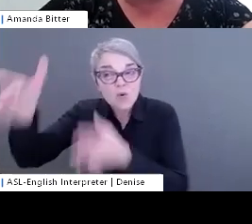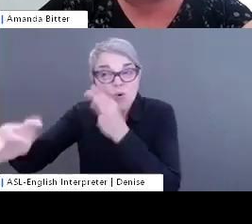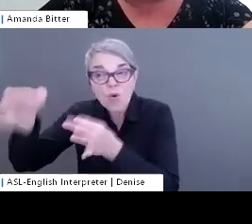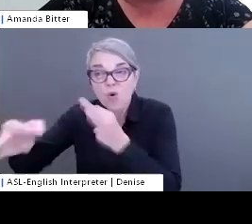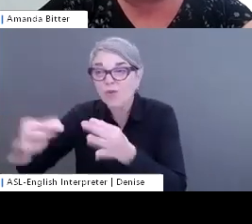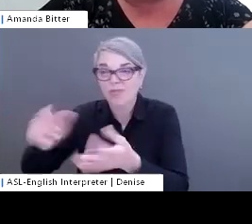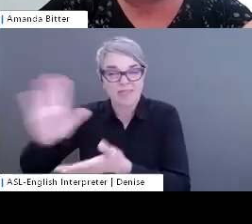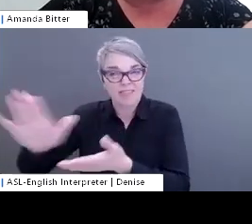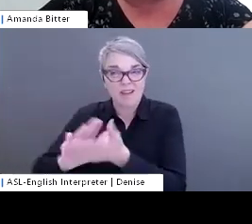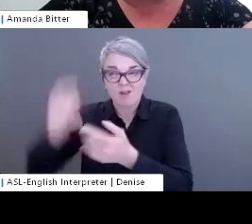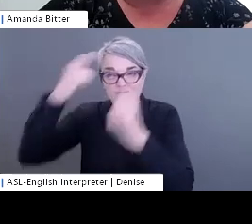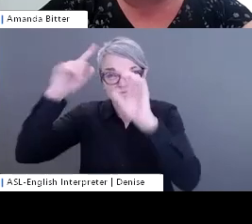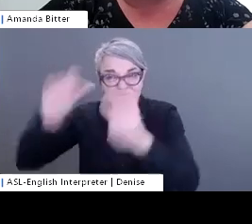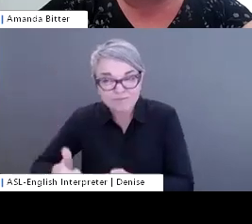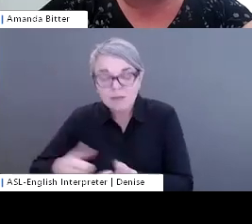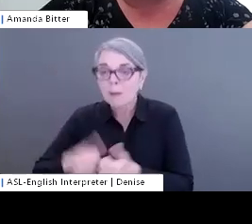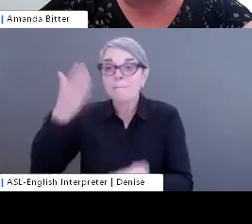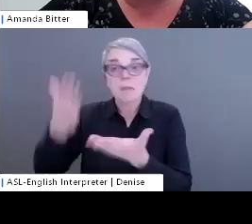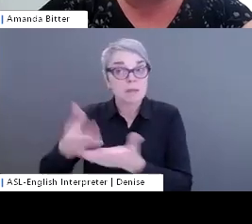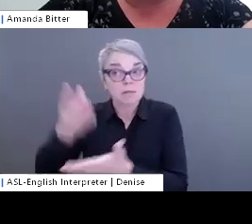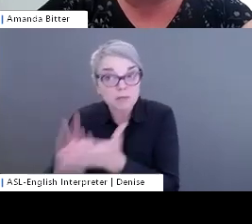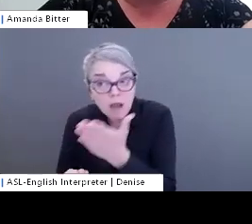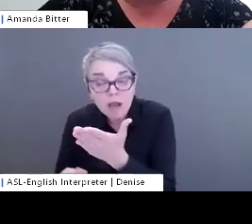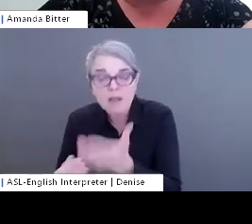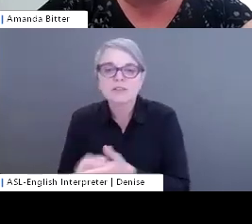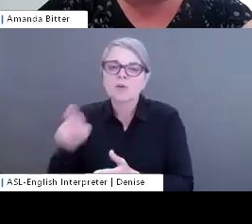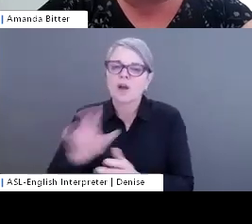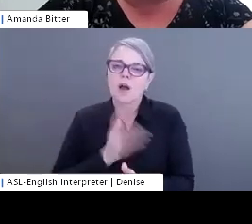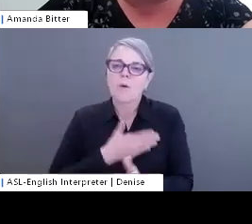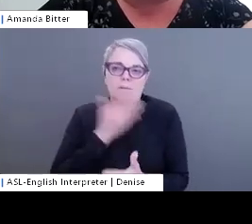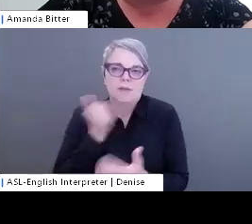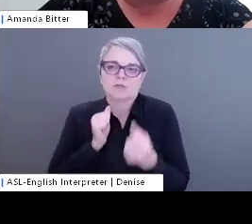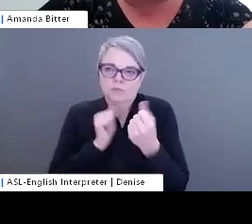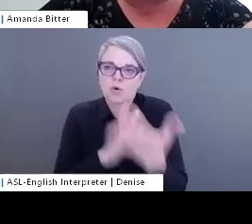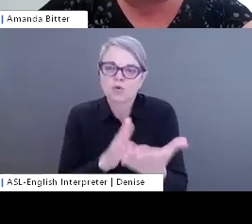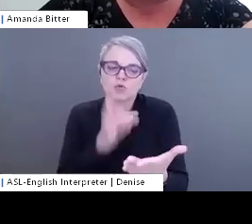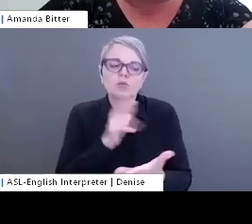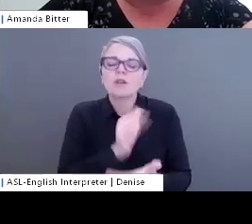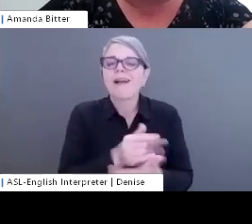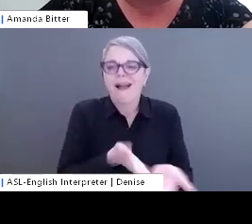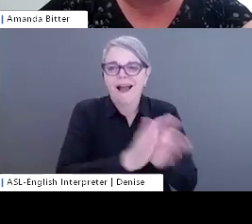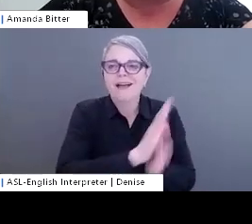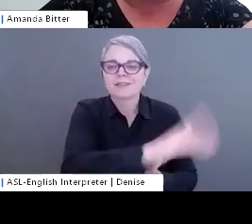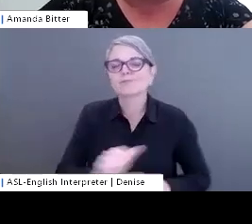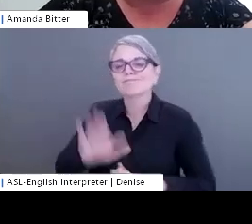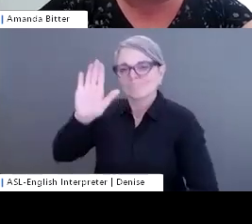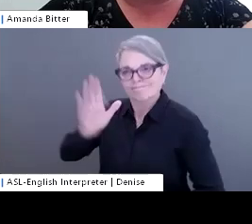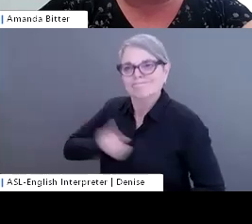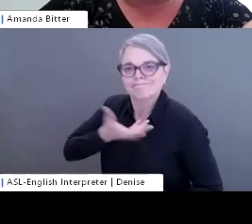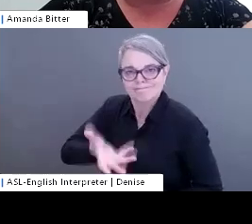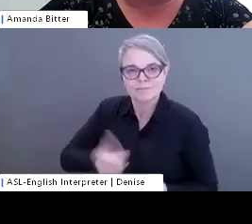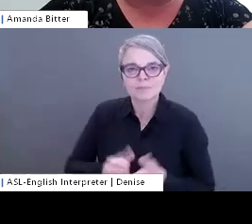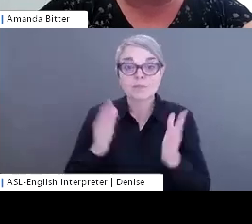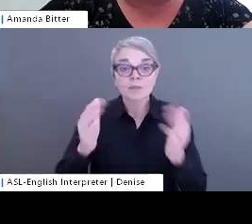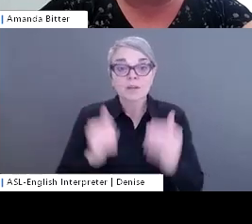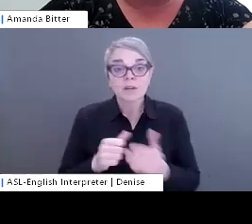us. So that's our best practice for sure. If hearing diagnoses, we're not to assume that they're capable